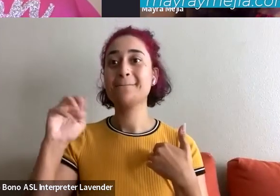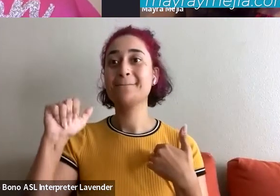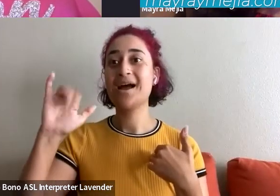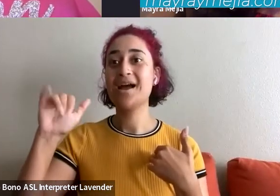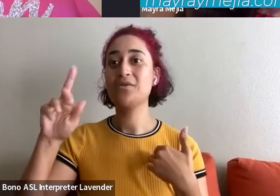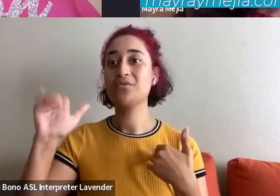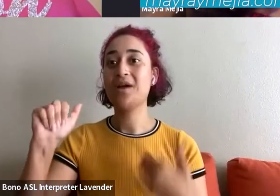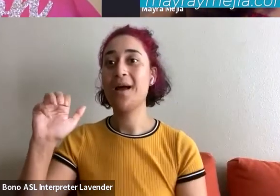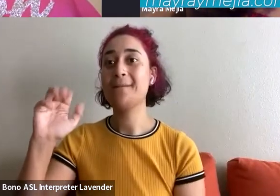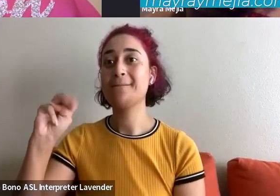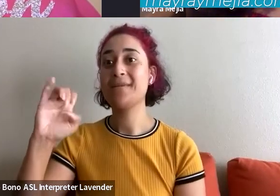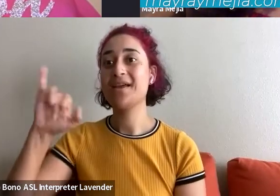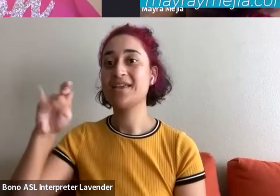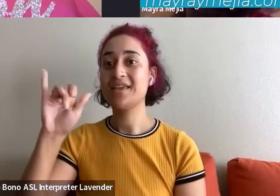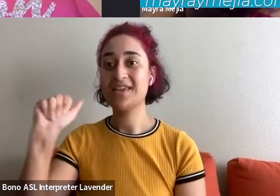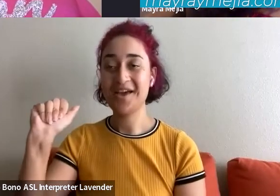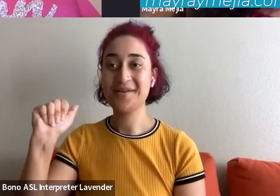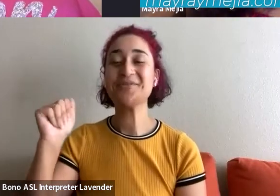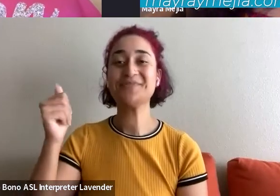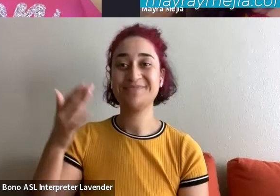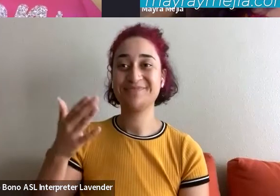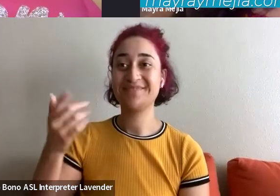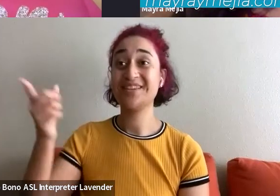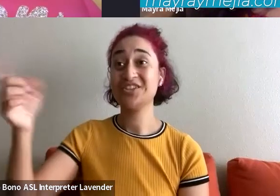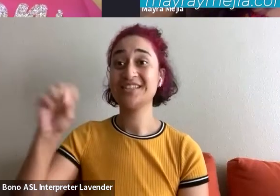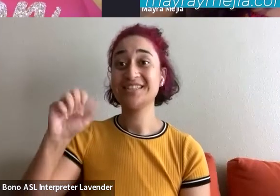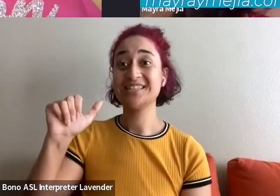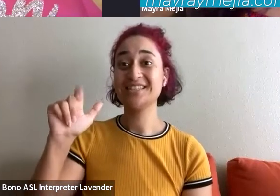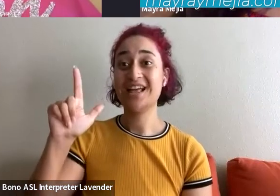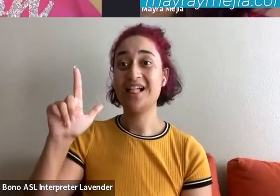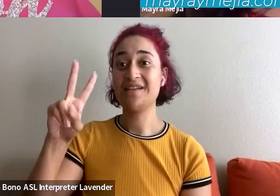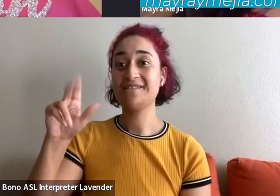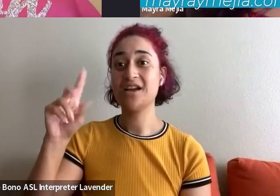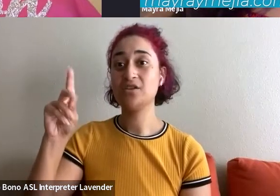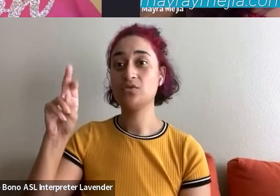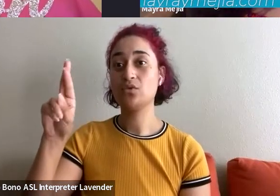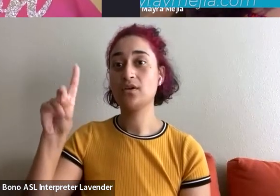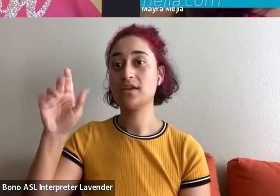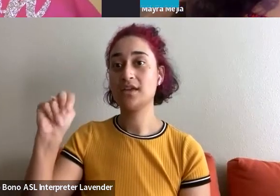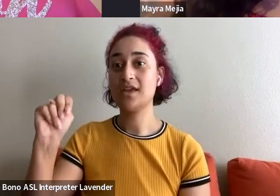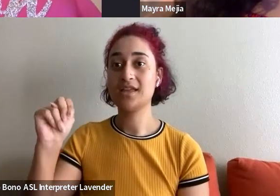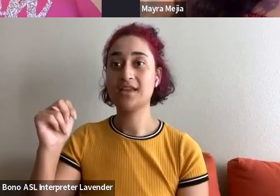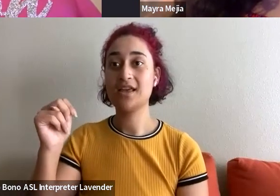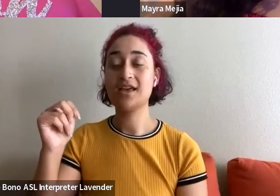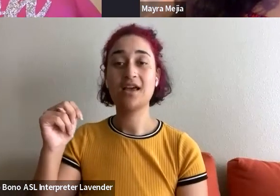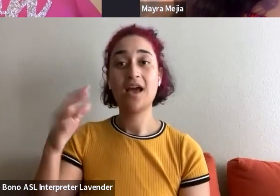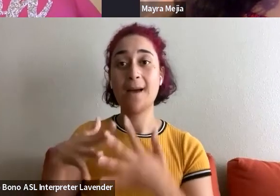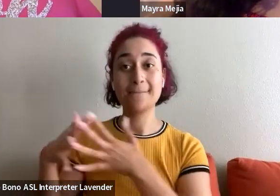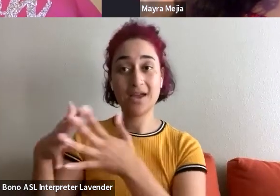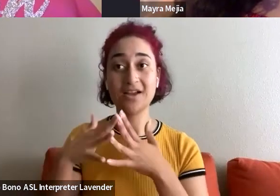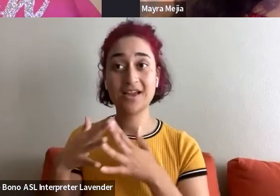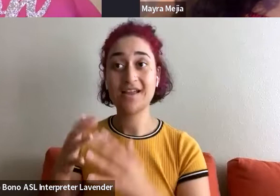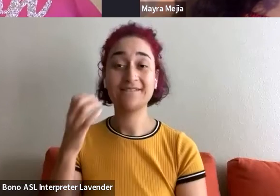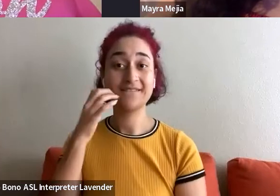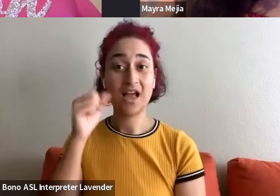my guest. She is a Salvadorian American, fat woman